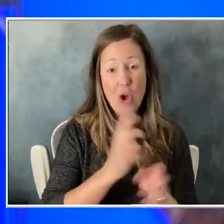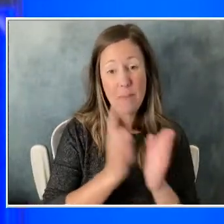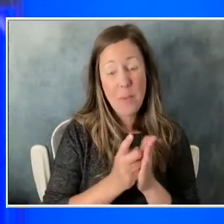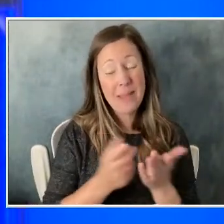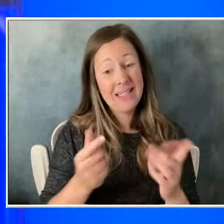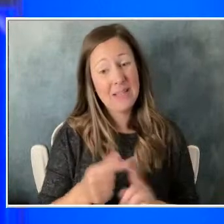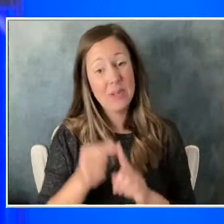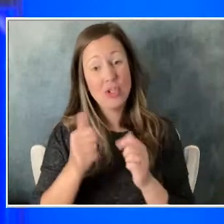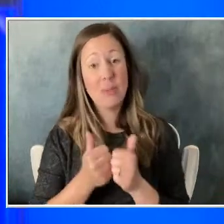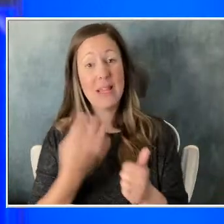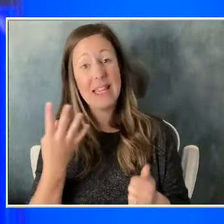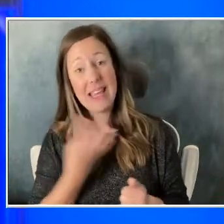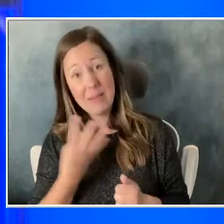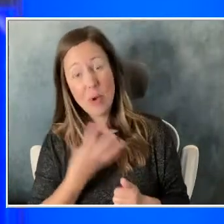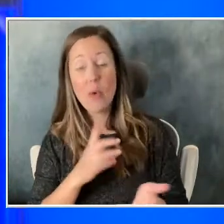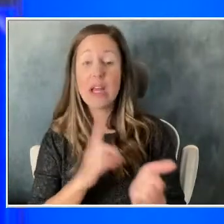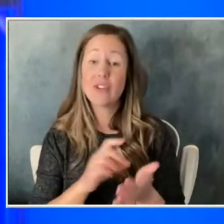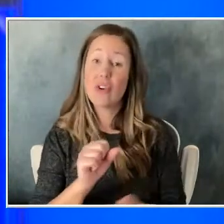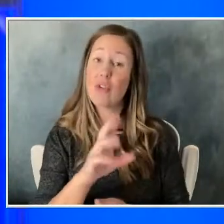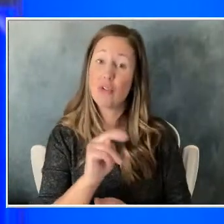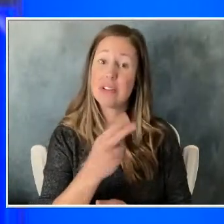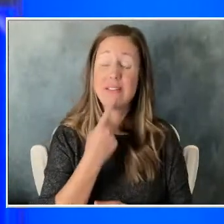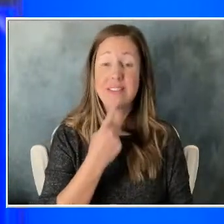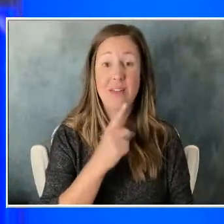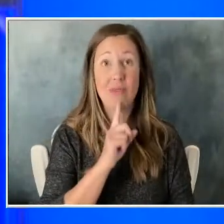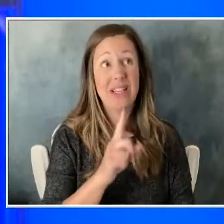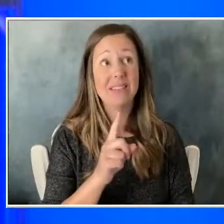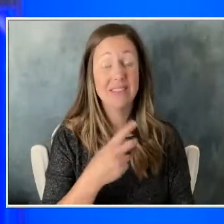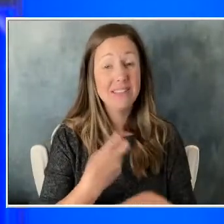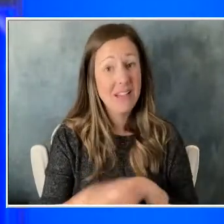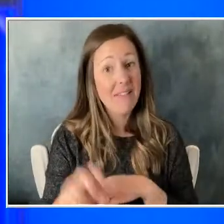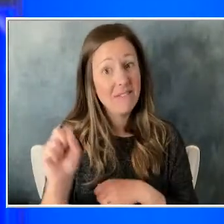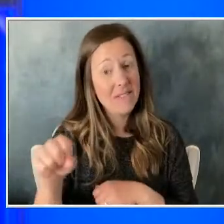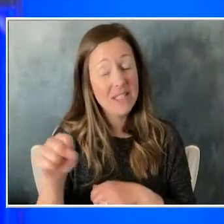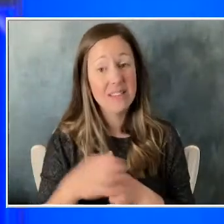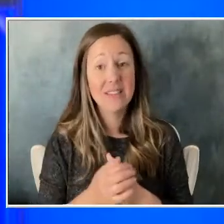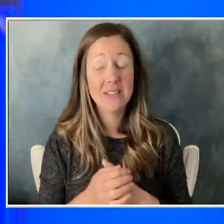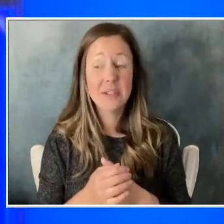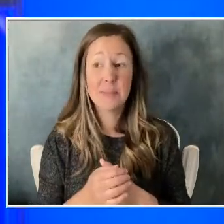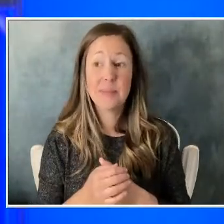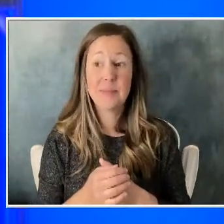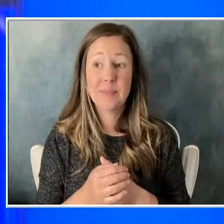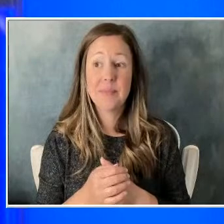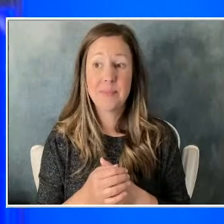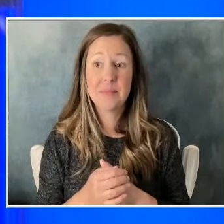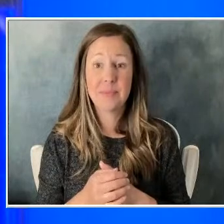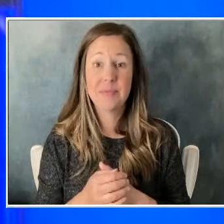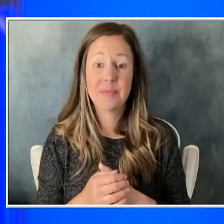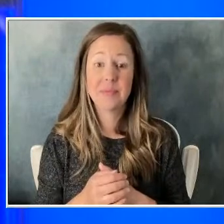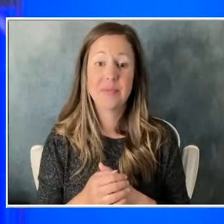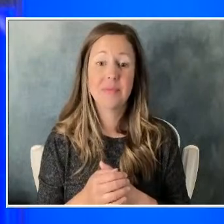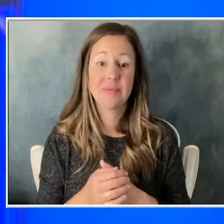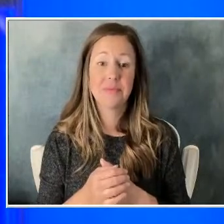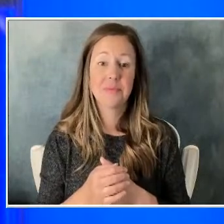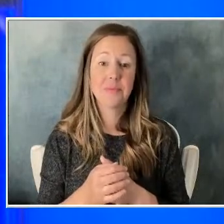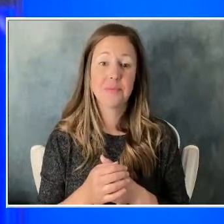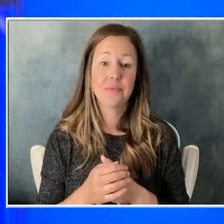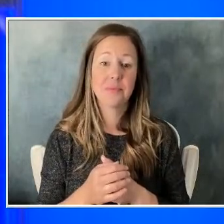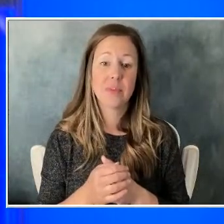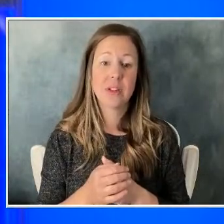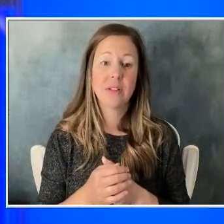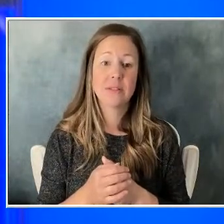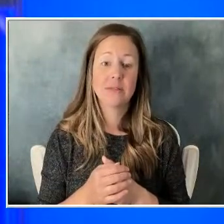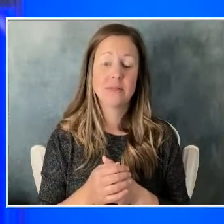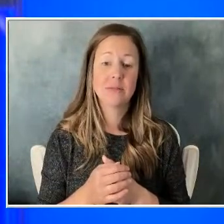Dr. Sun was saying, it was tough. But while we were in business, we were in Westwood, We put all